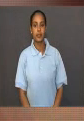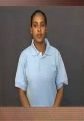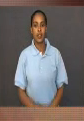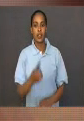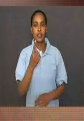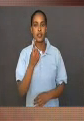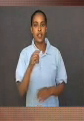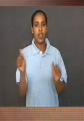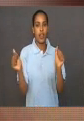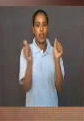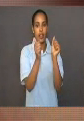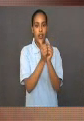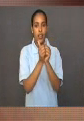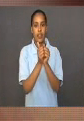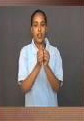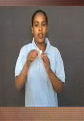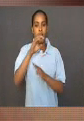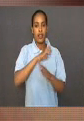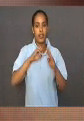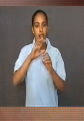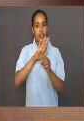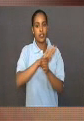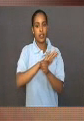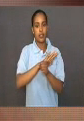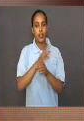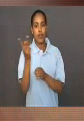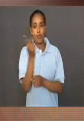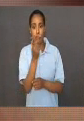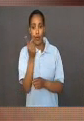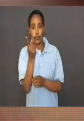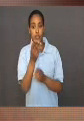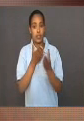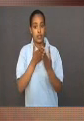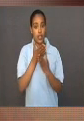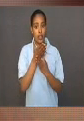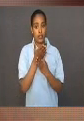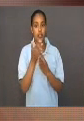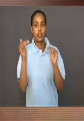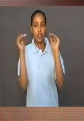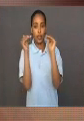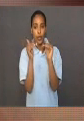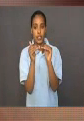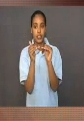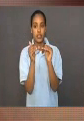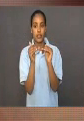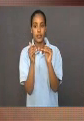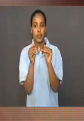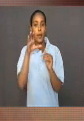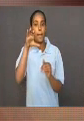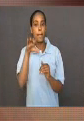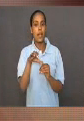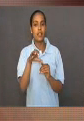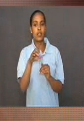The net electrical charge on both sides of the equation